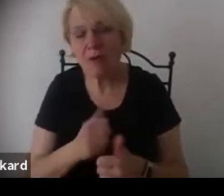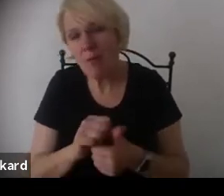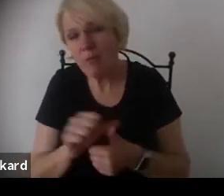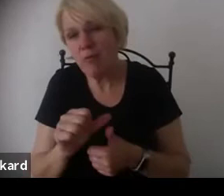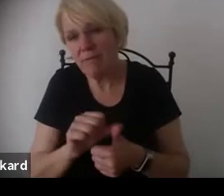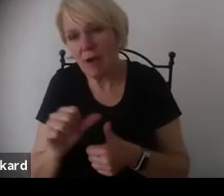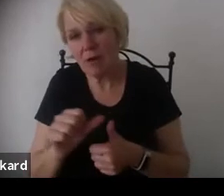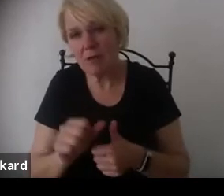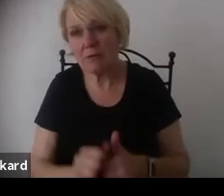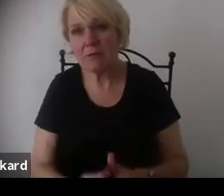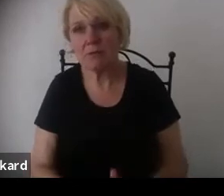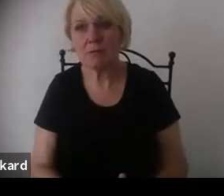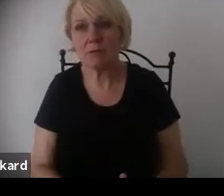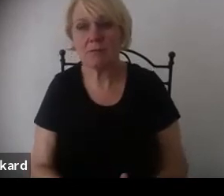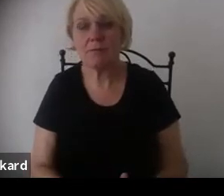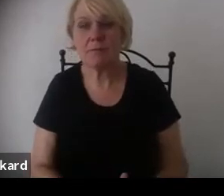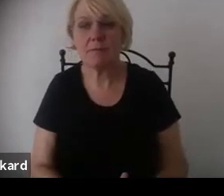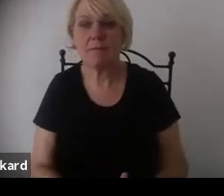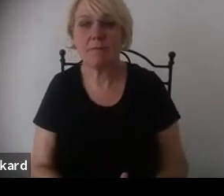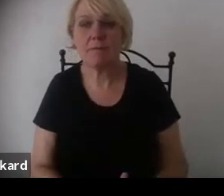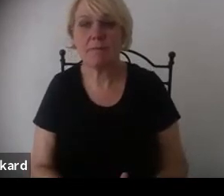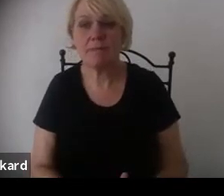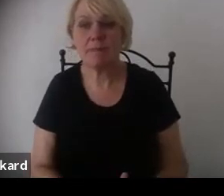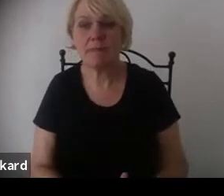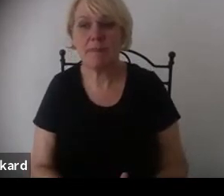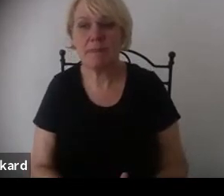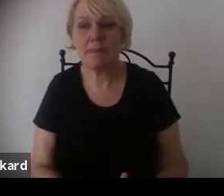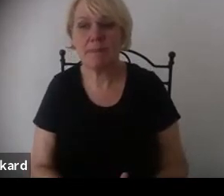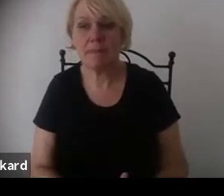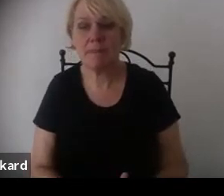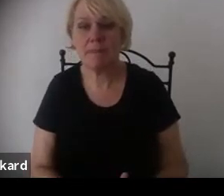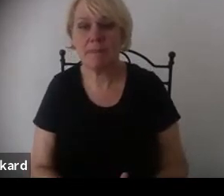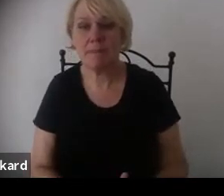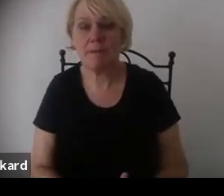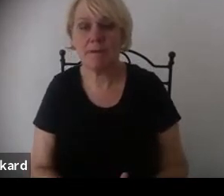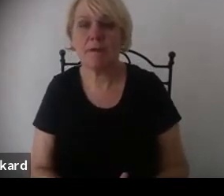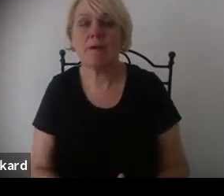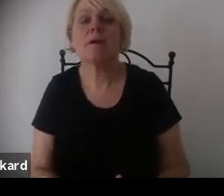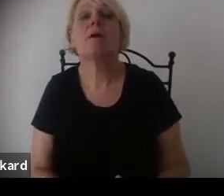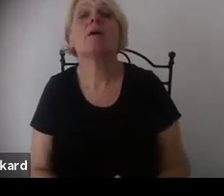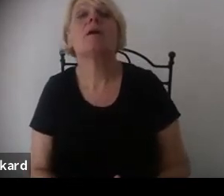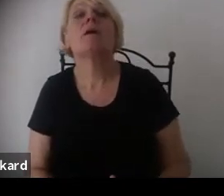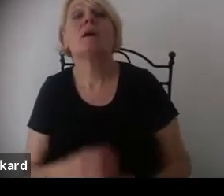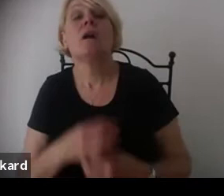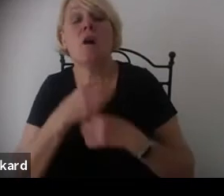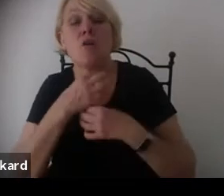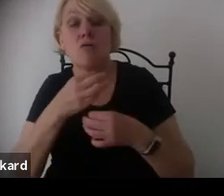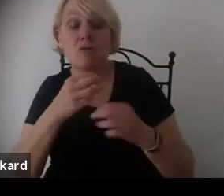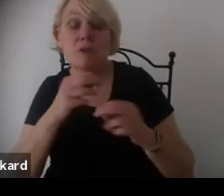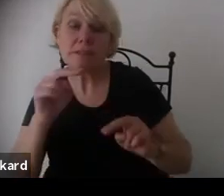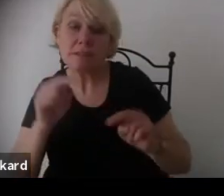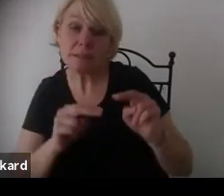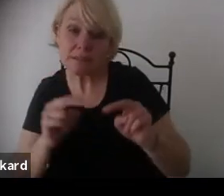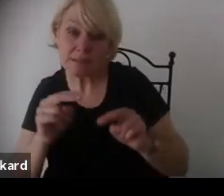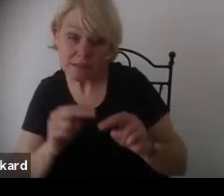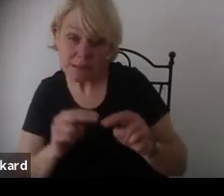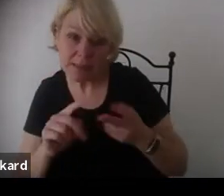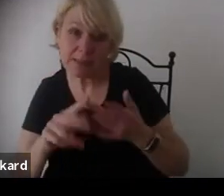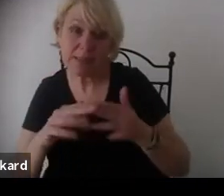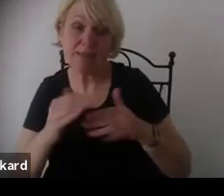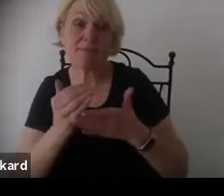always to do that in person. We will always risk assess about doing that, whether it's safe to come in and see